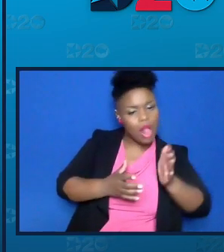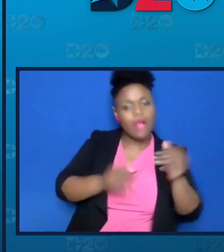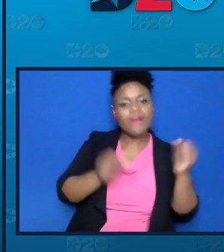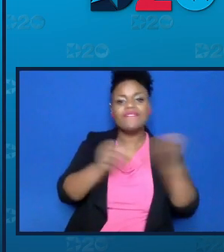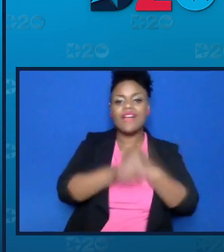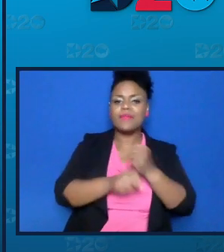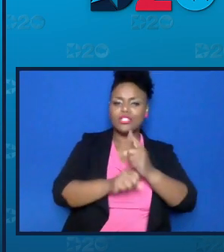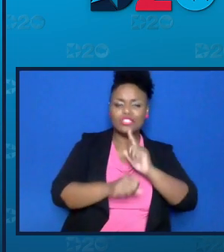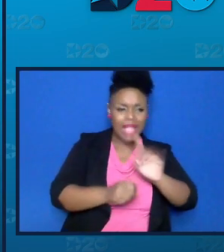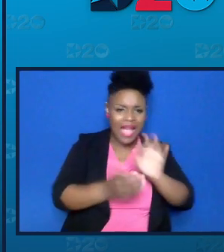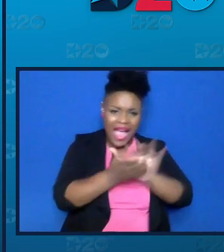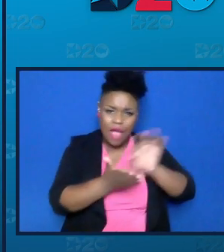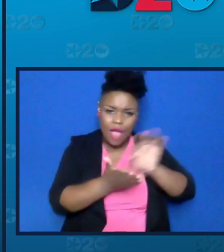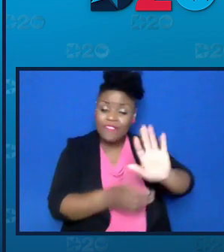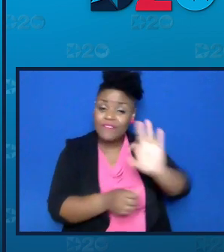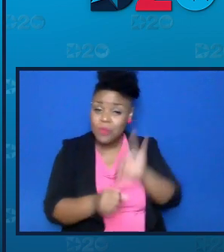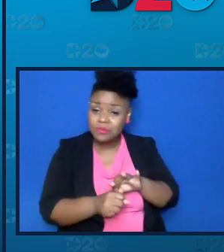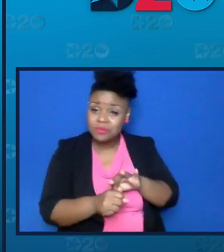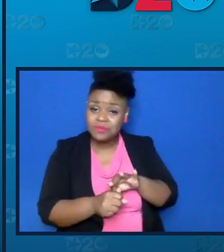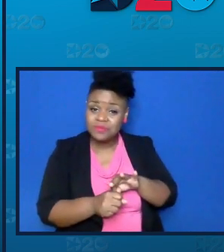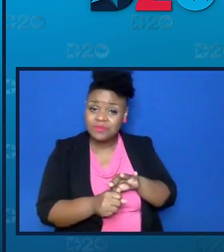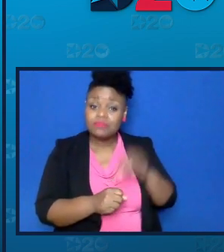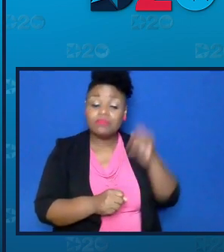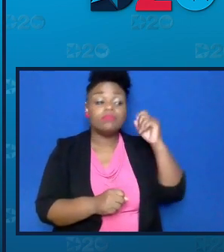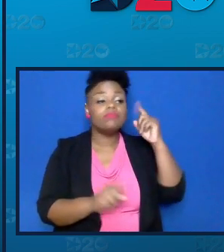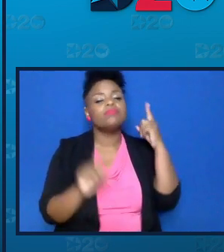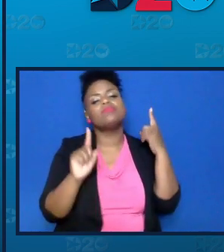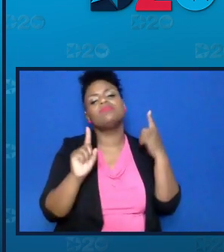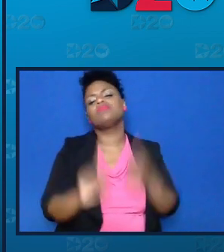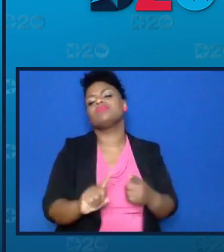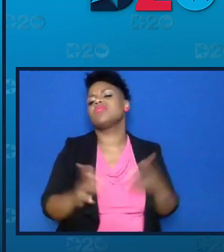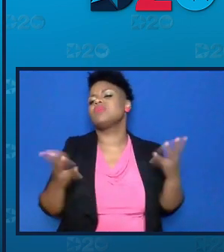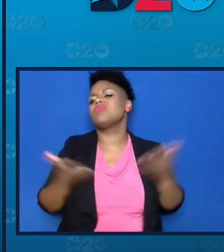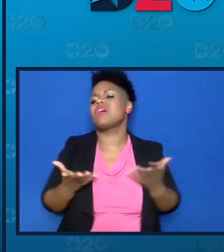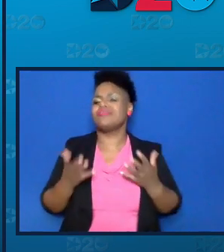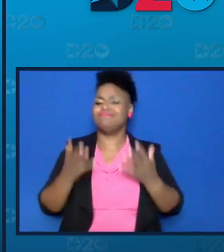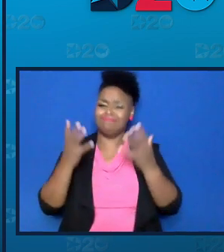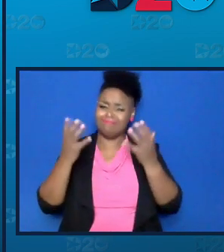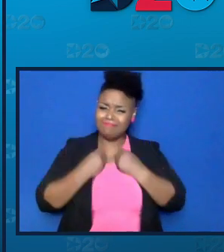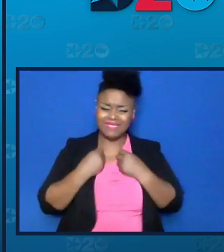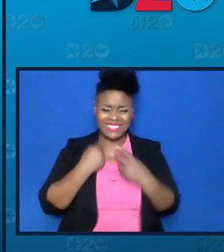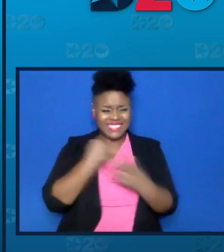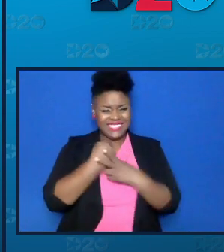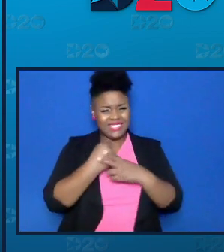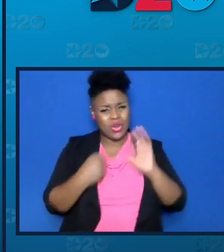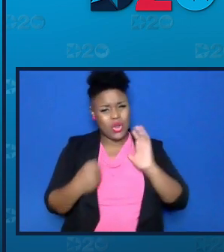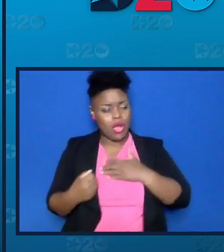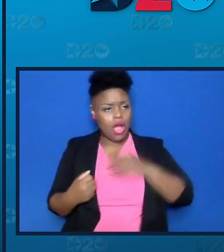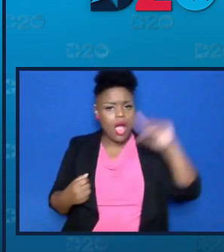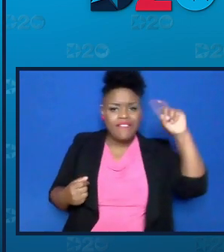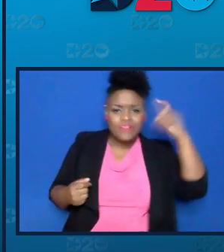end of the day, the biggest role in preserving our democracy isn't ours, it's yours.